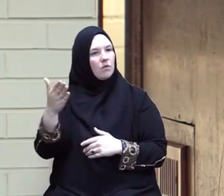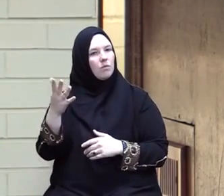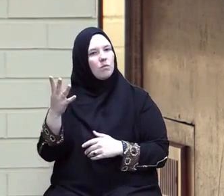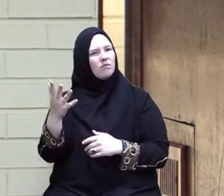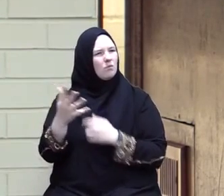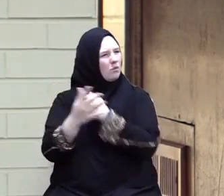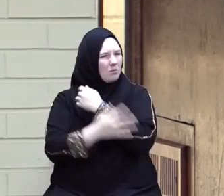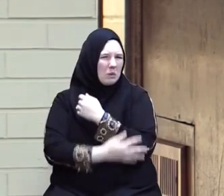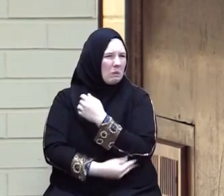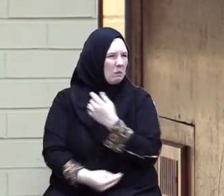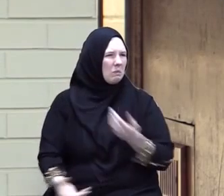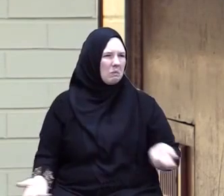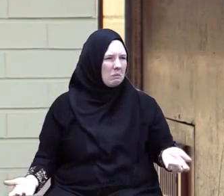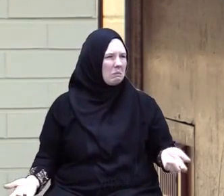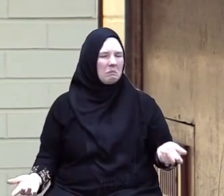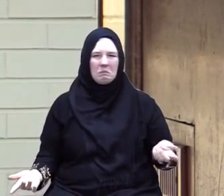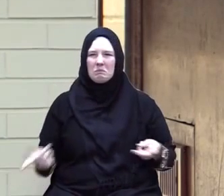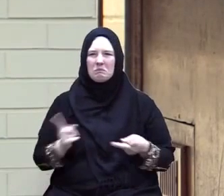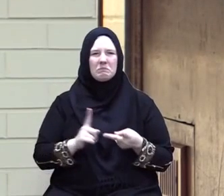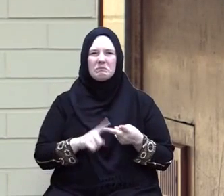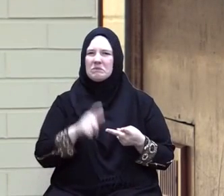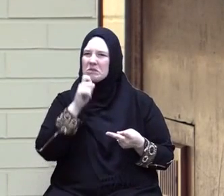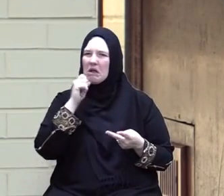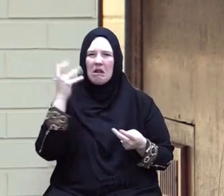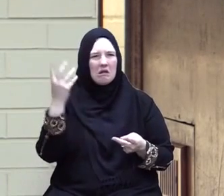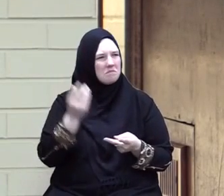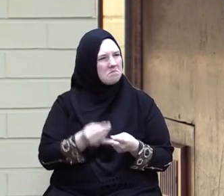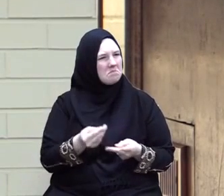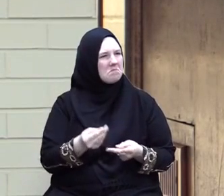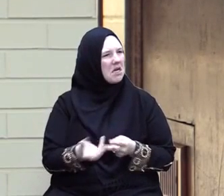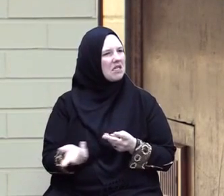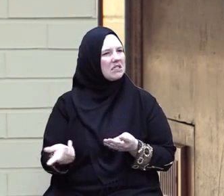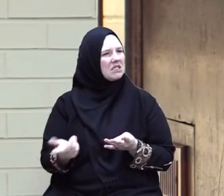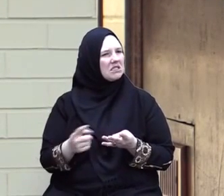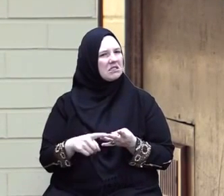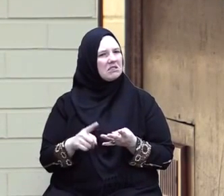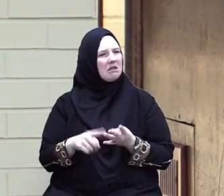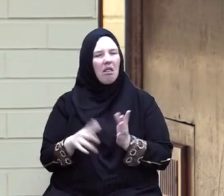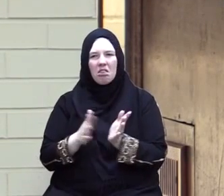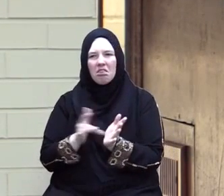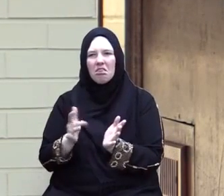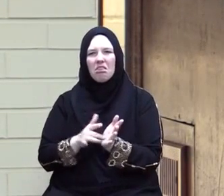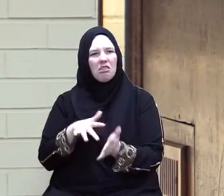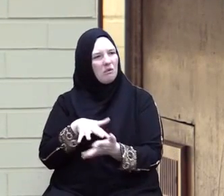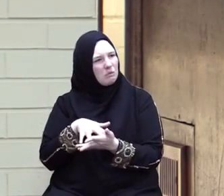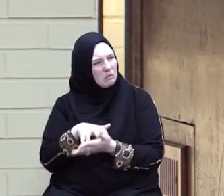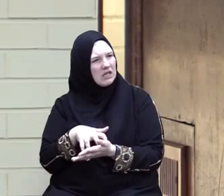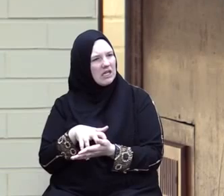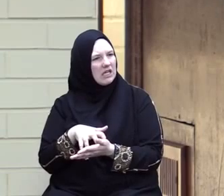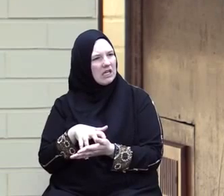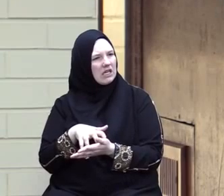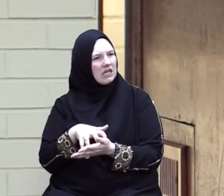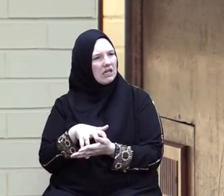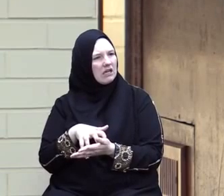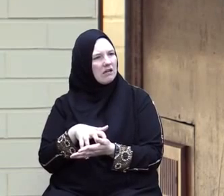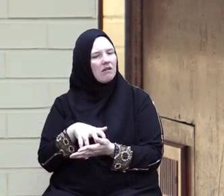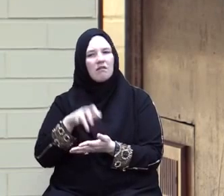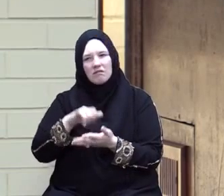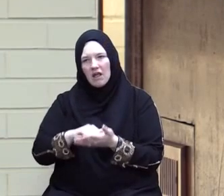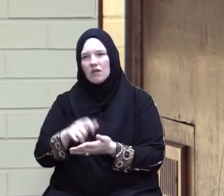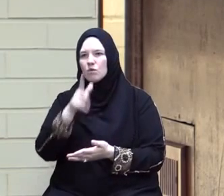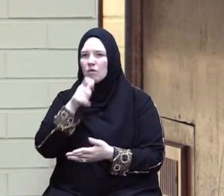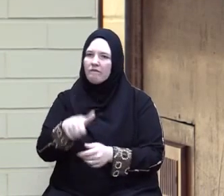poor, the underprivileged, right? The exploited, the weak and the meek in the